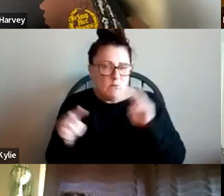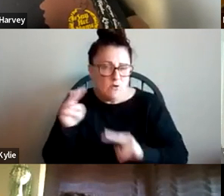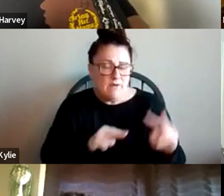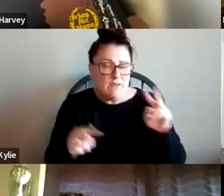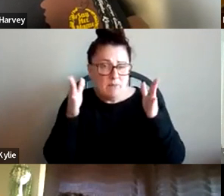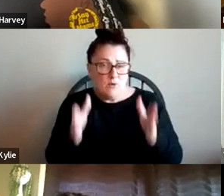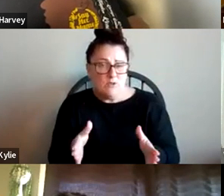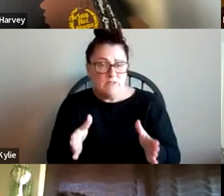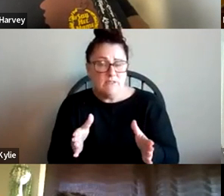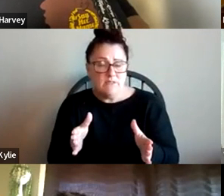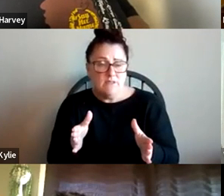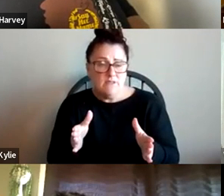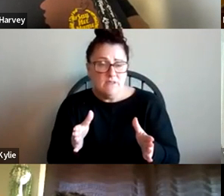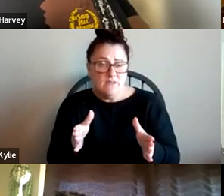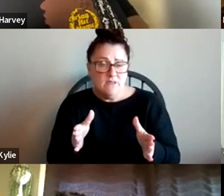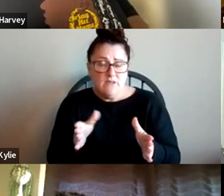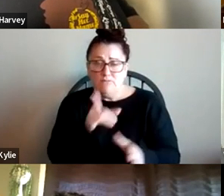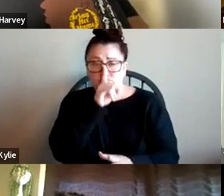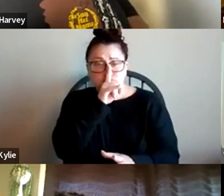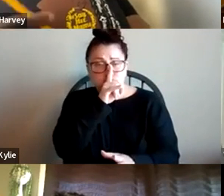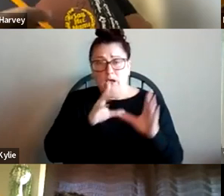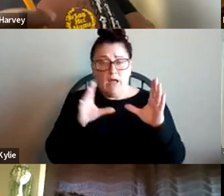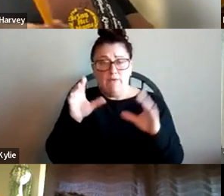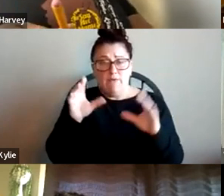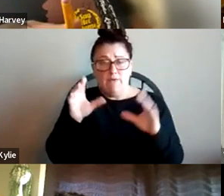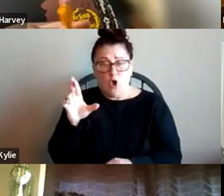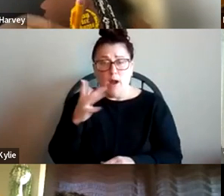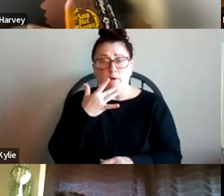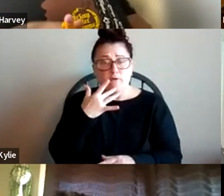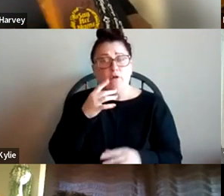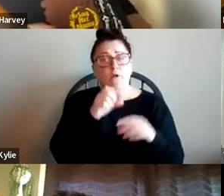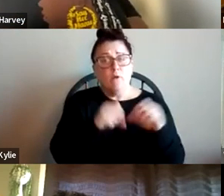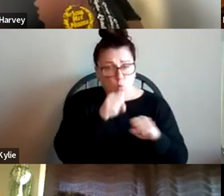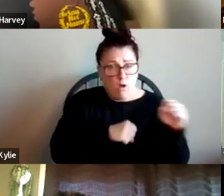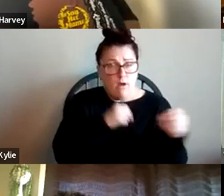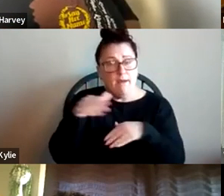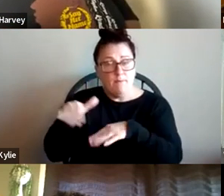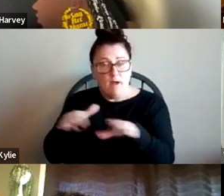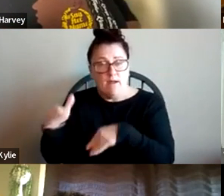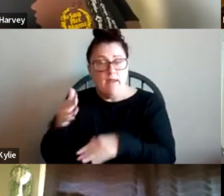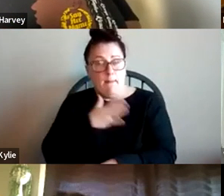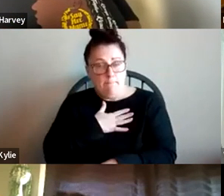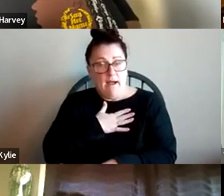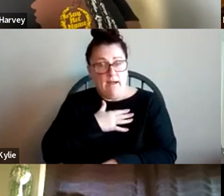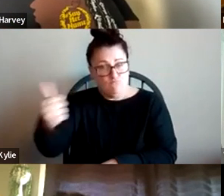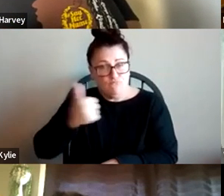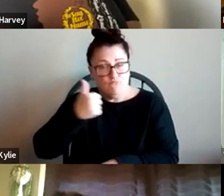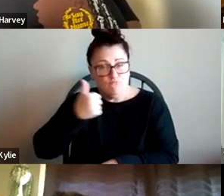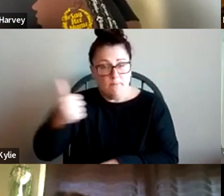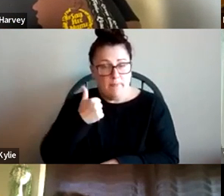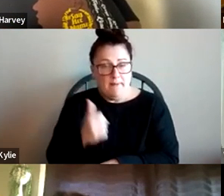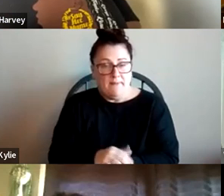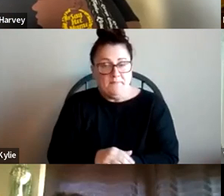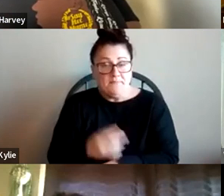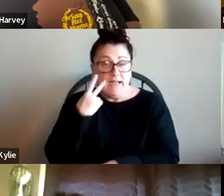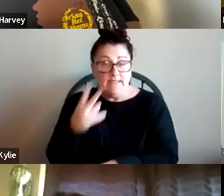a person that does not own a car and chooses to walk and bike as my primary form of transportation, and do see